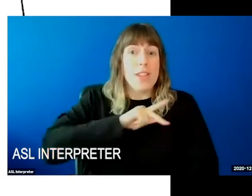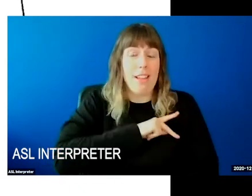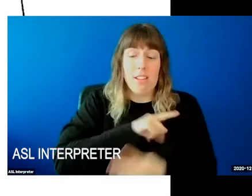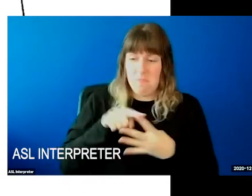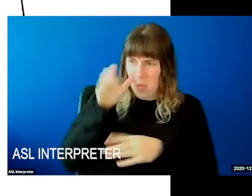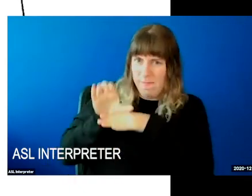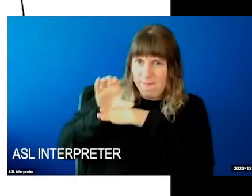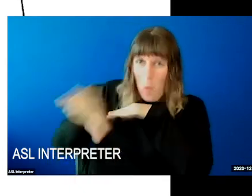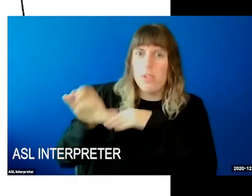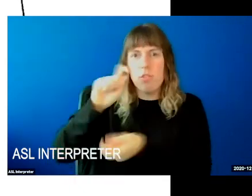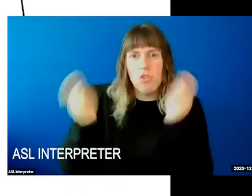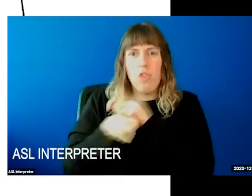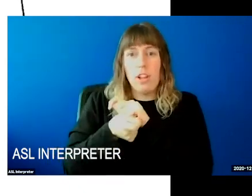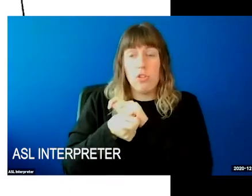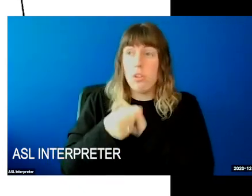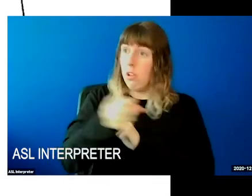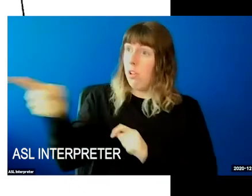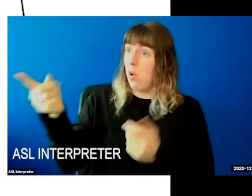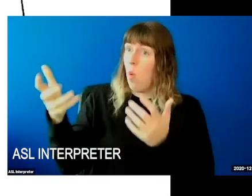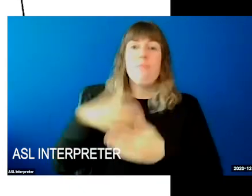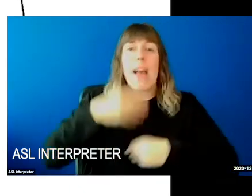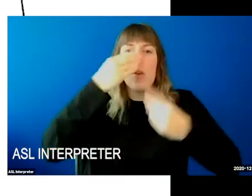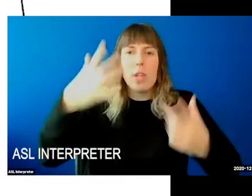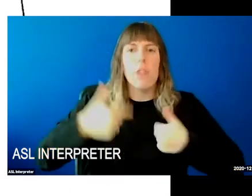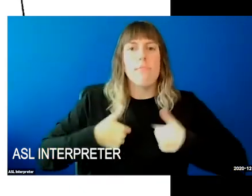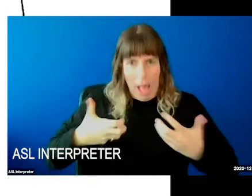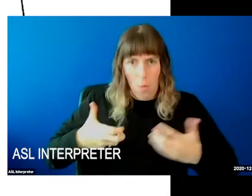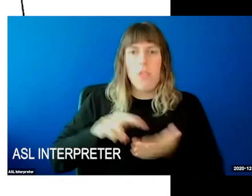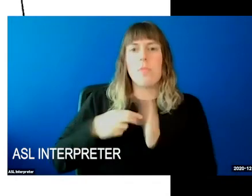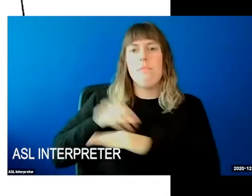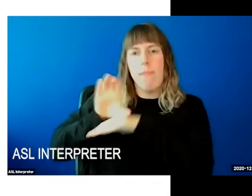things the way I want them to be, whether or not that's what other people want.